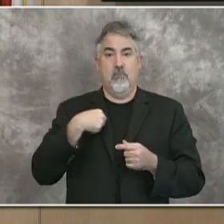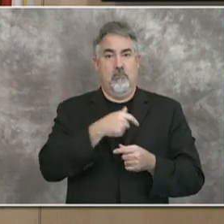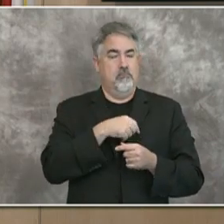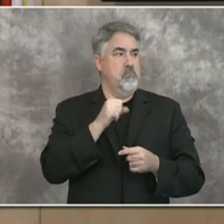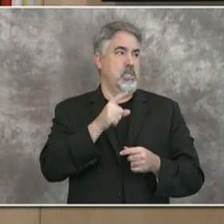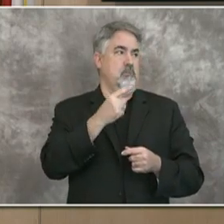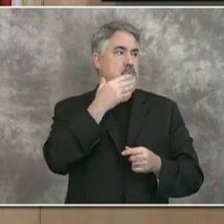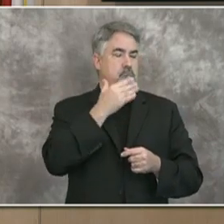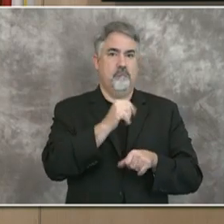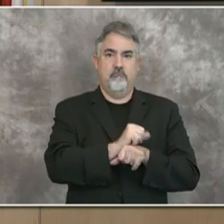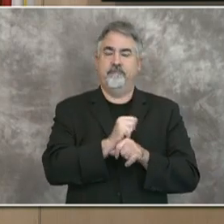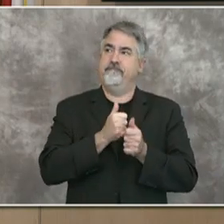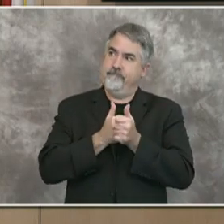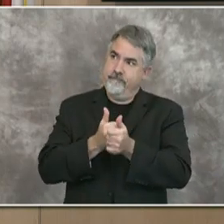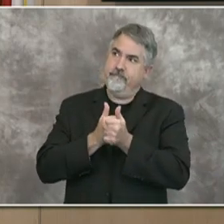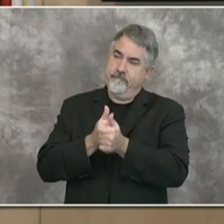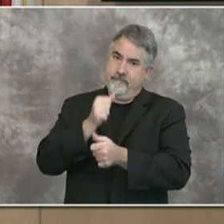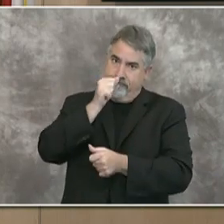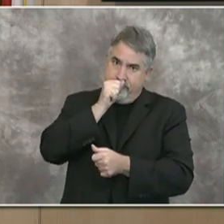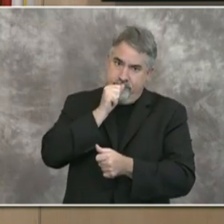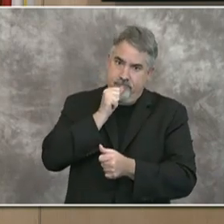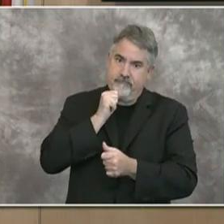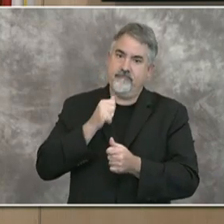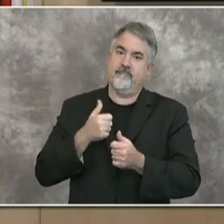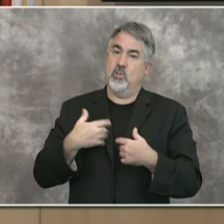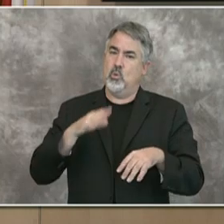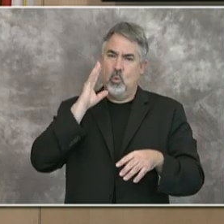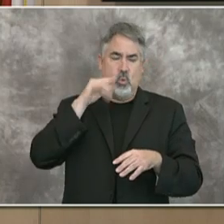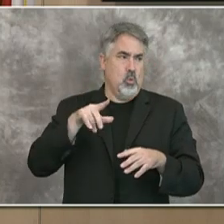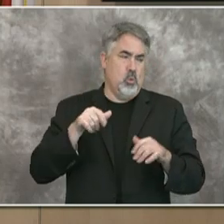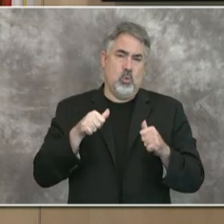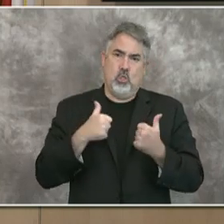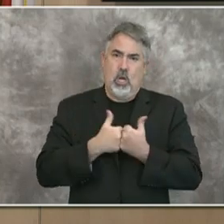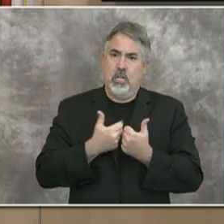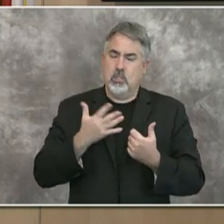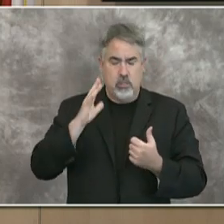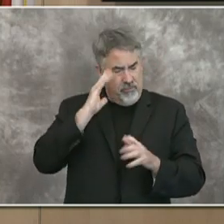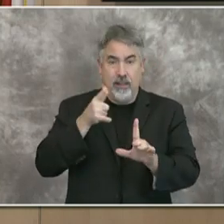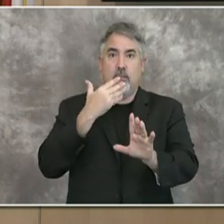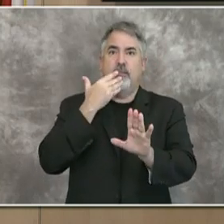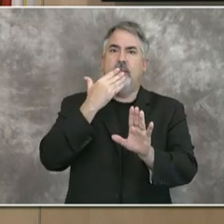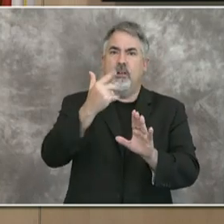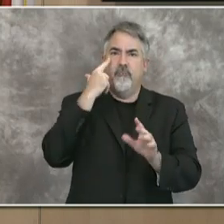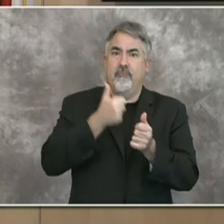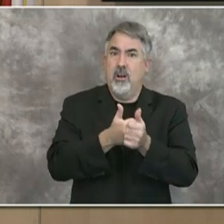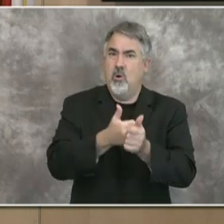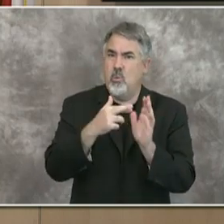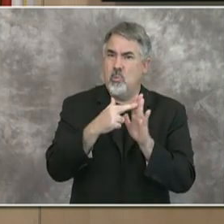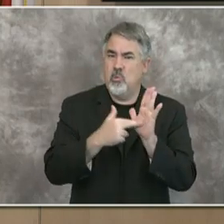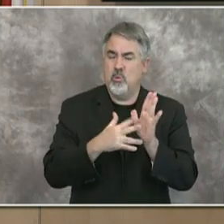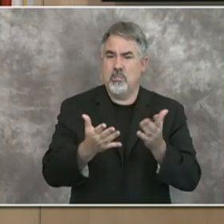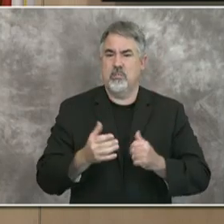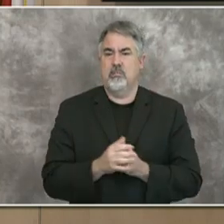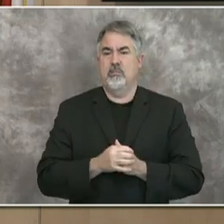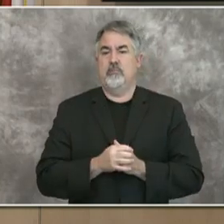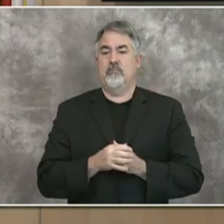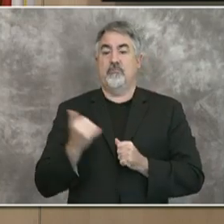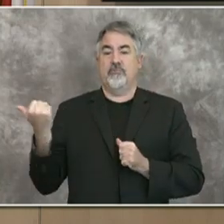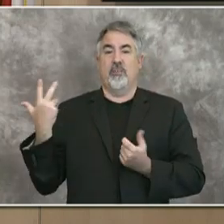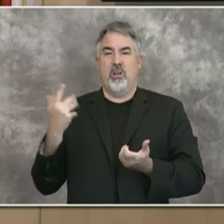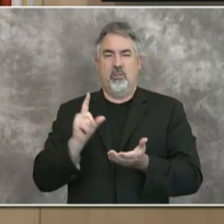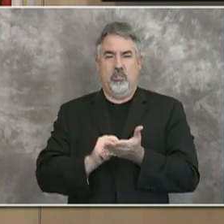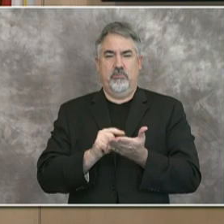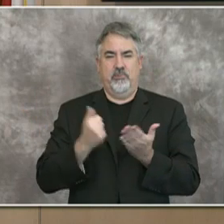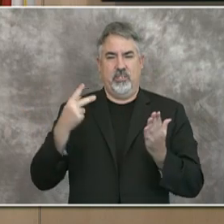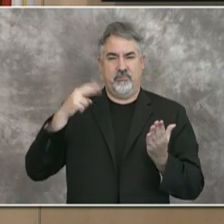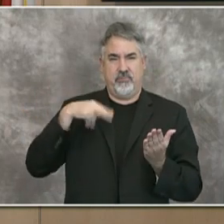challenge. I was reading the paper this morning, and one item stuck out to me was